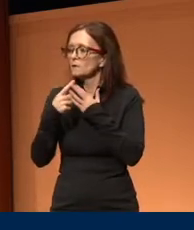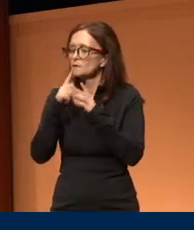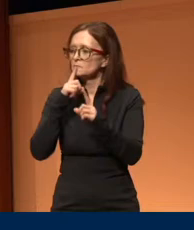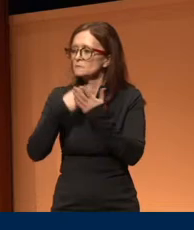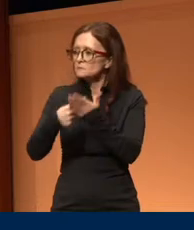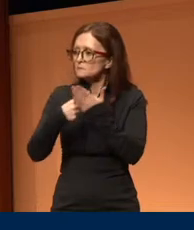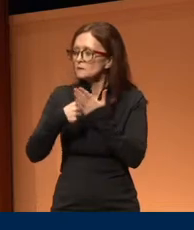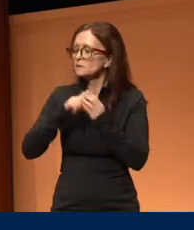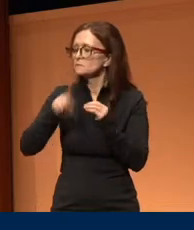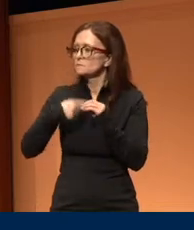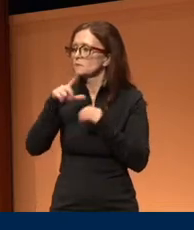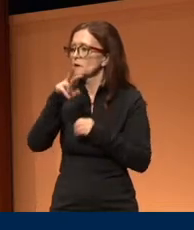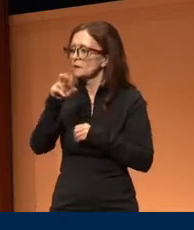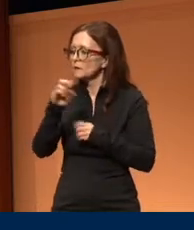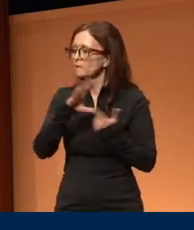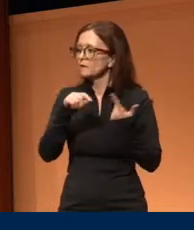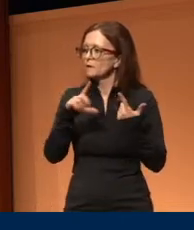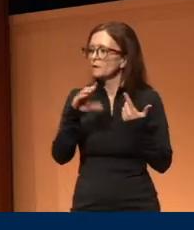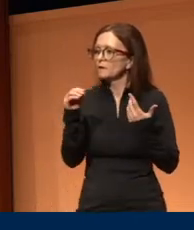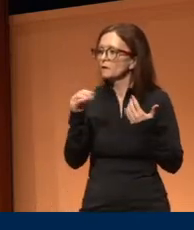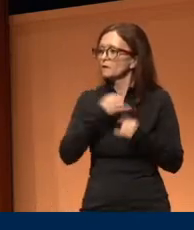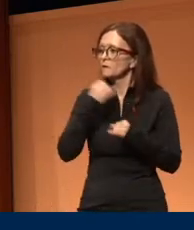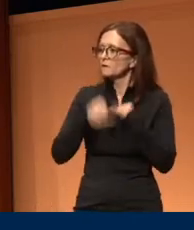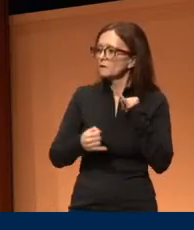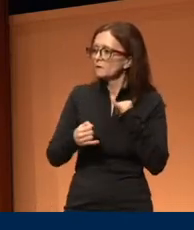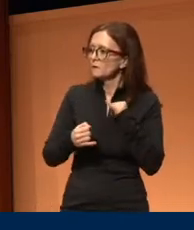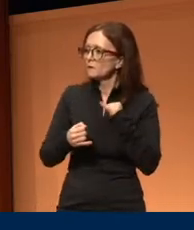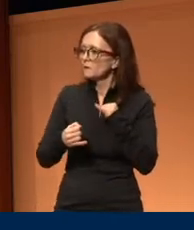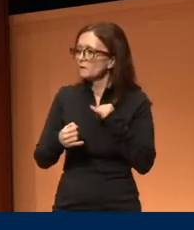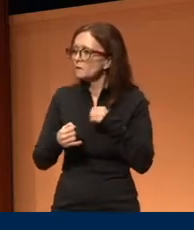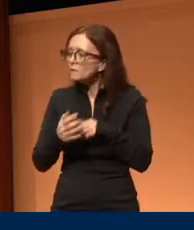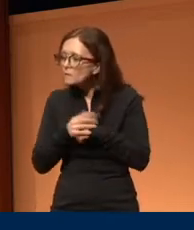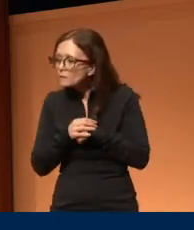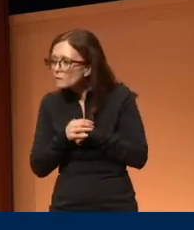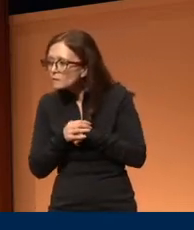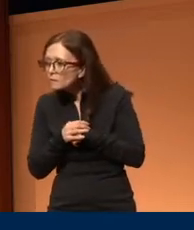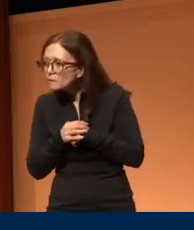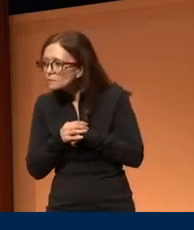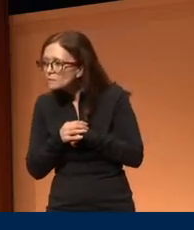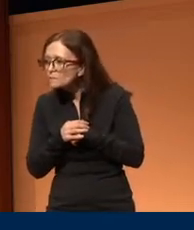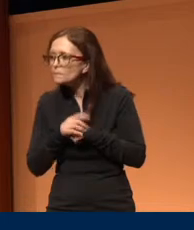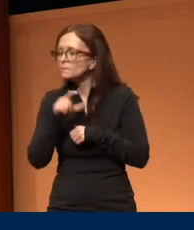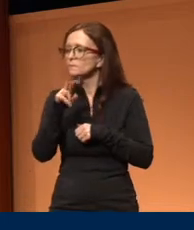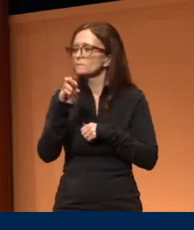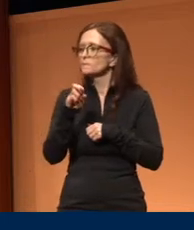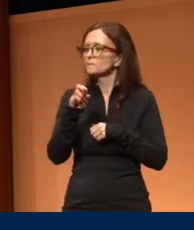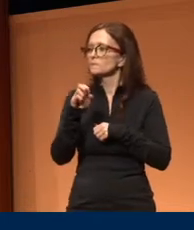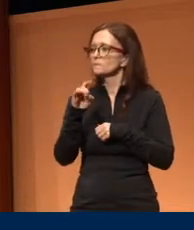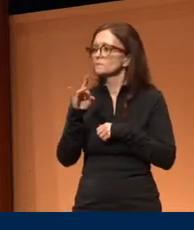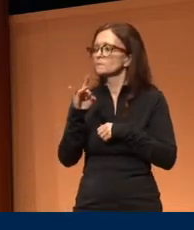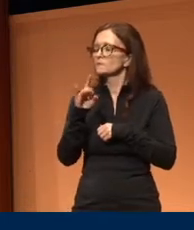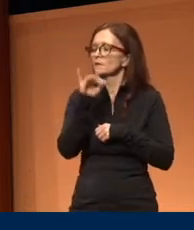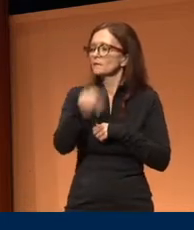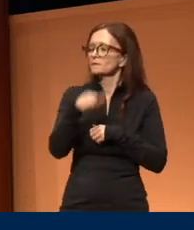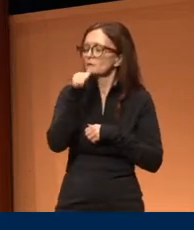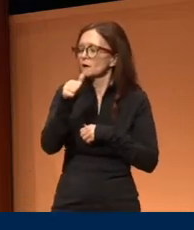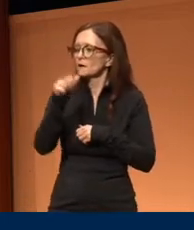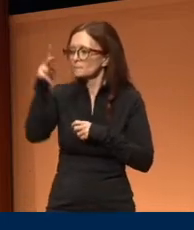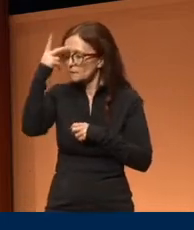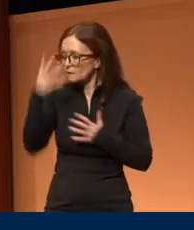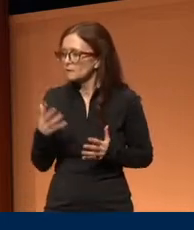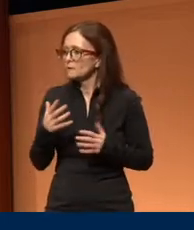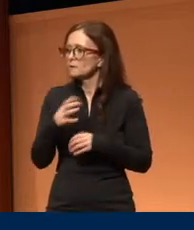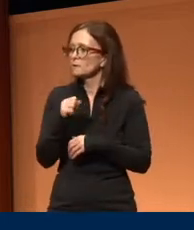what love, and at the end Baldwin landed on love, whereas like Arendt said like love is apolitical, is not